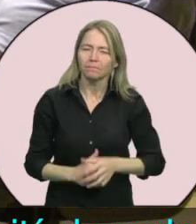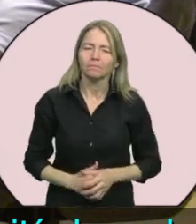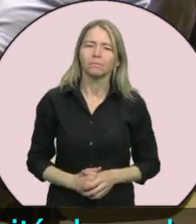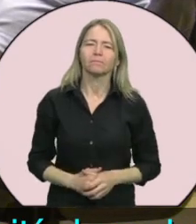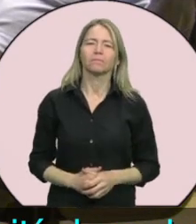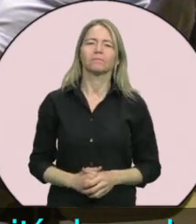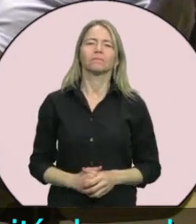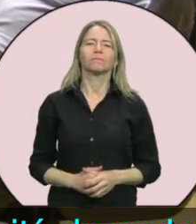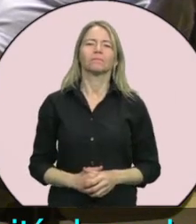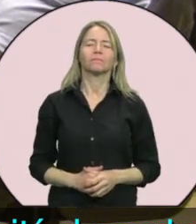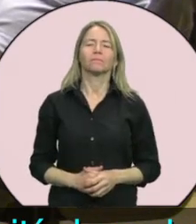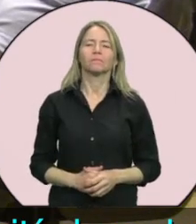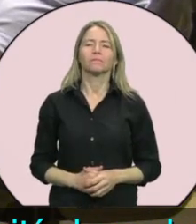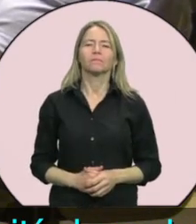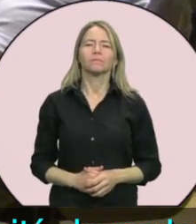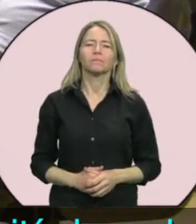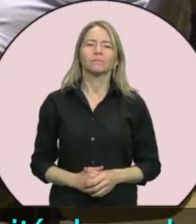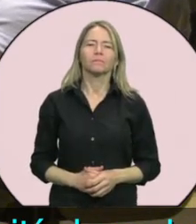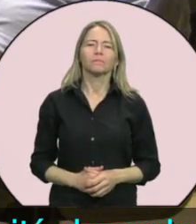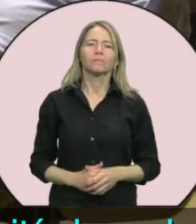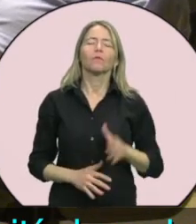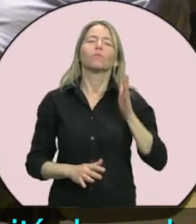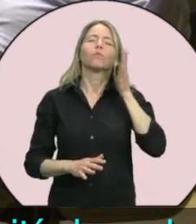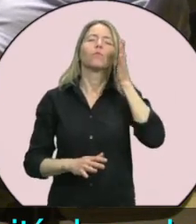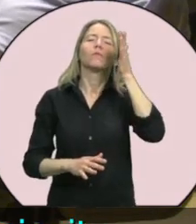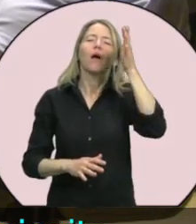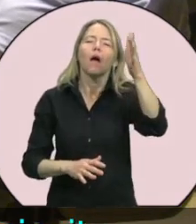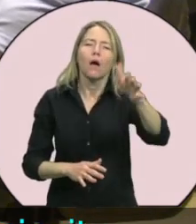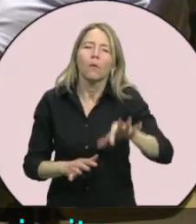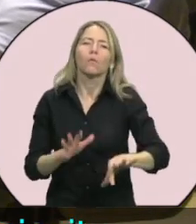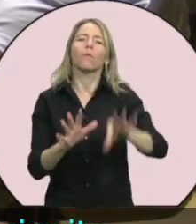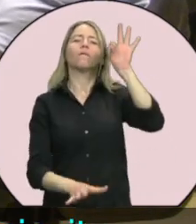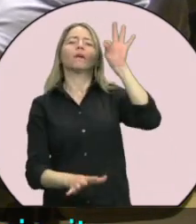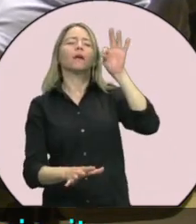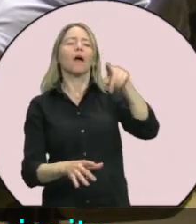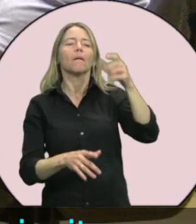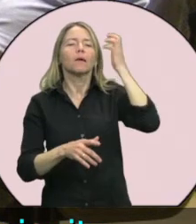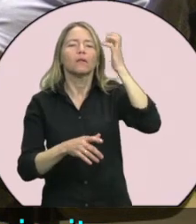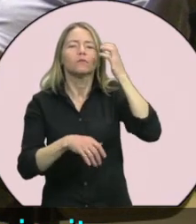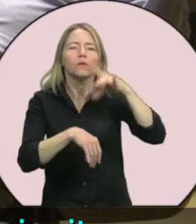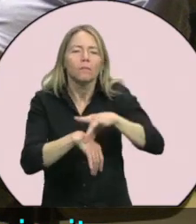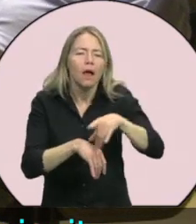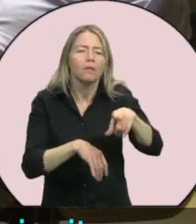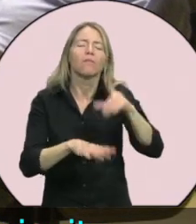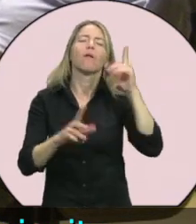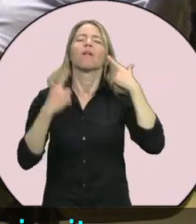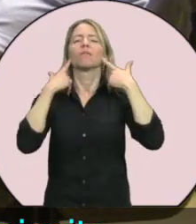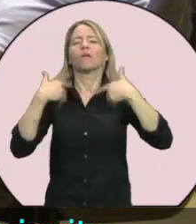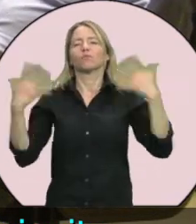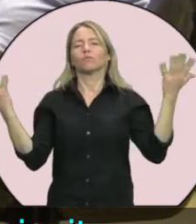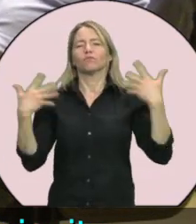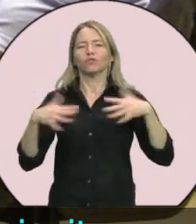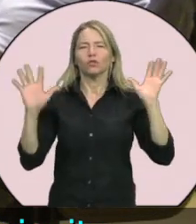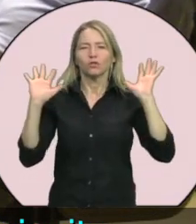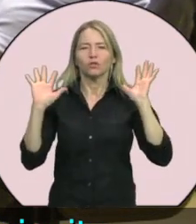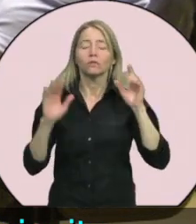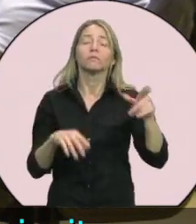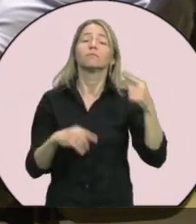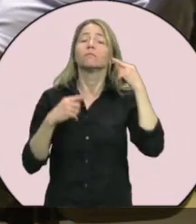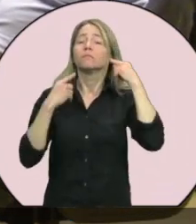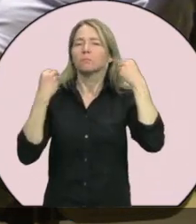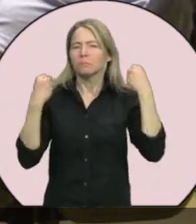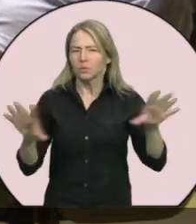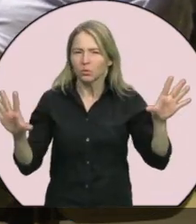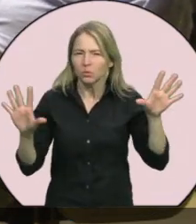she lost her ability to talk, and she had meningitis. Later on, they found out it was meningitis, but now she lost her